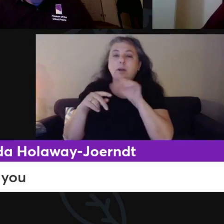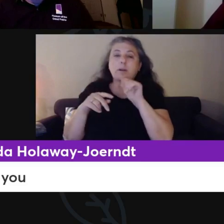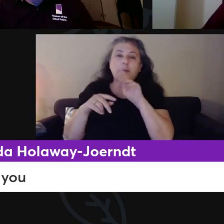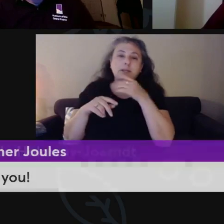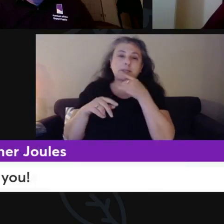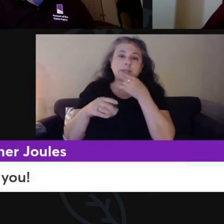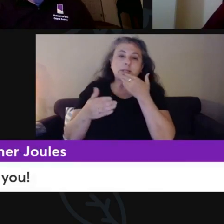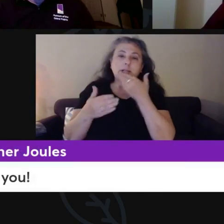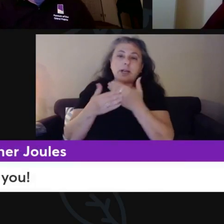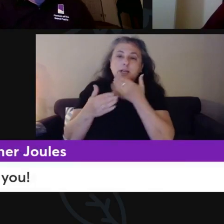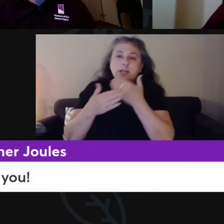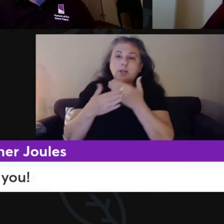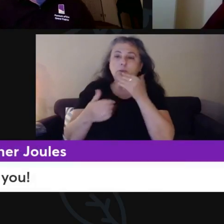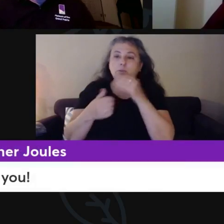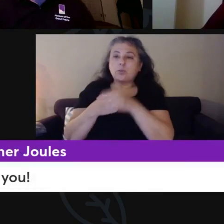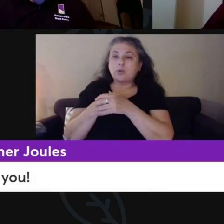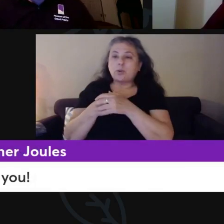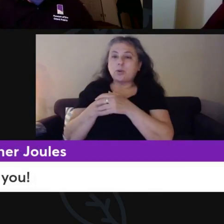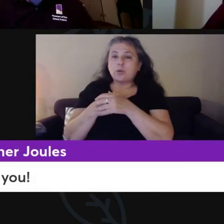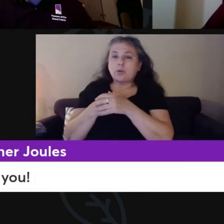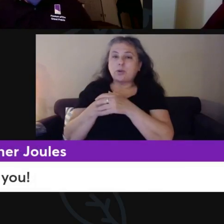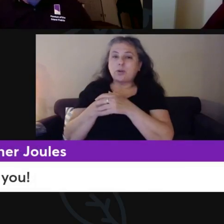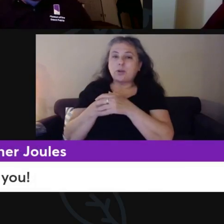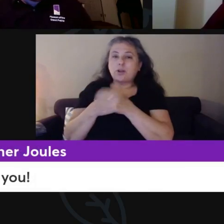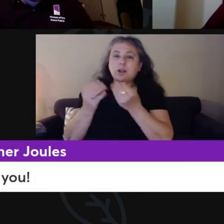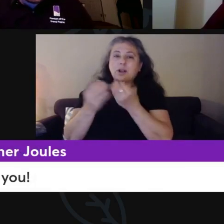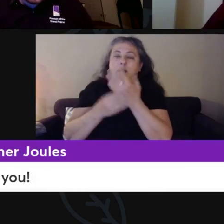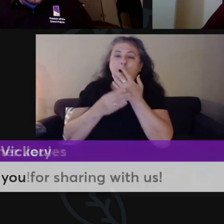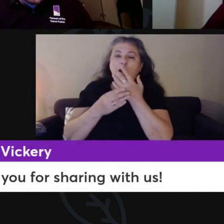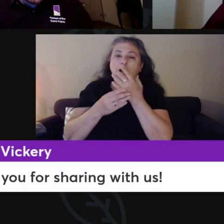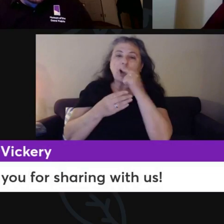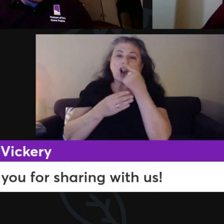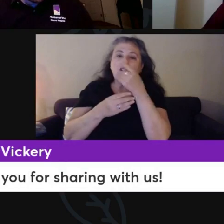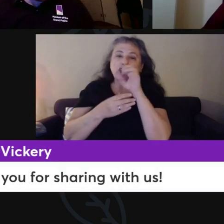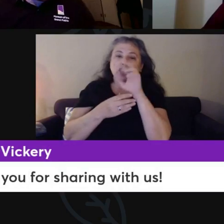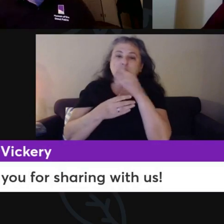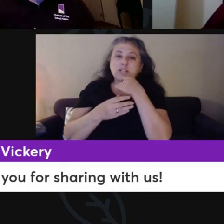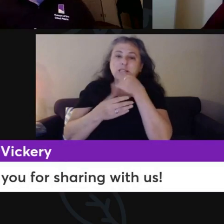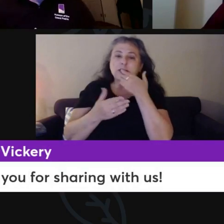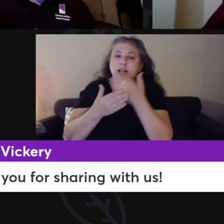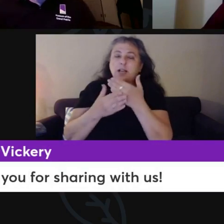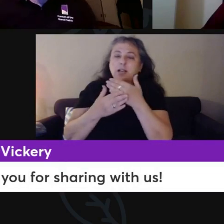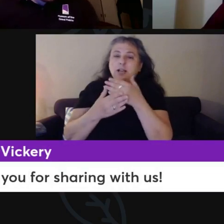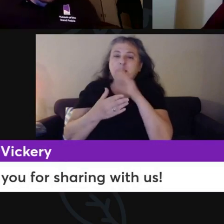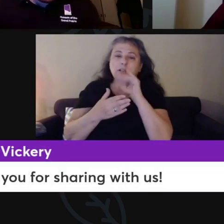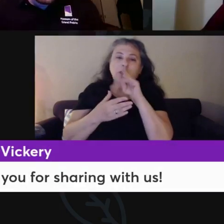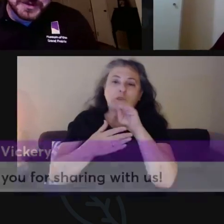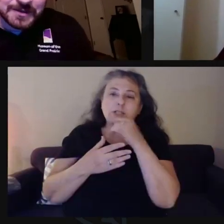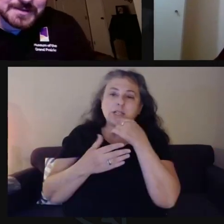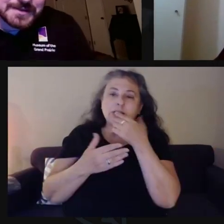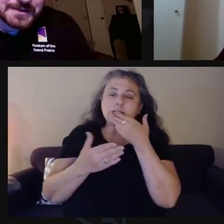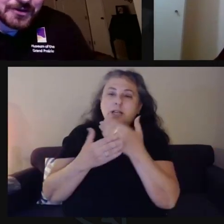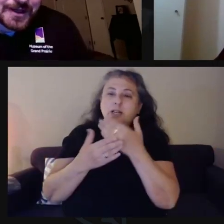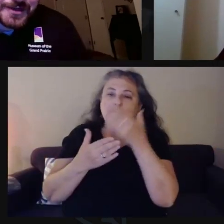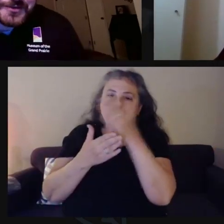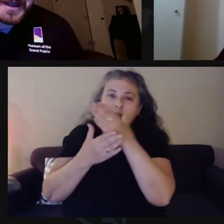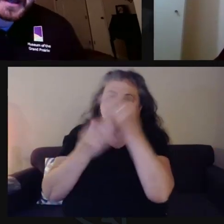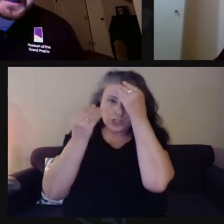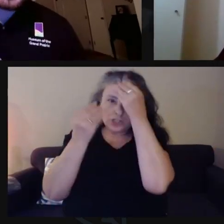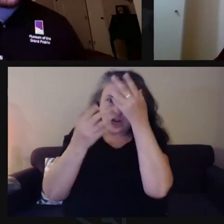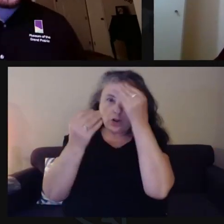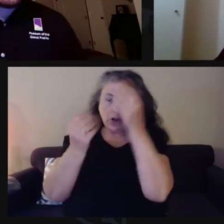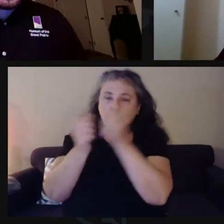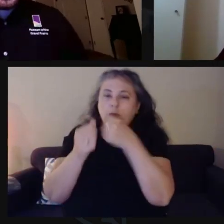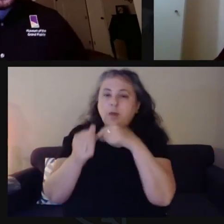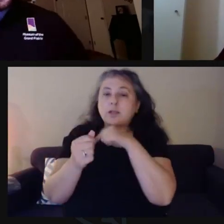you. A gardener says thank you. Carrie says thank you for sharing with us. I echo